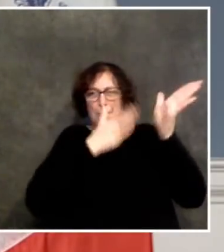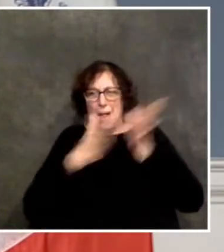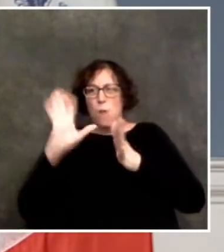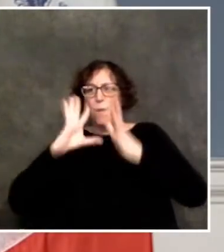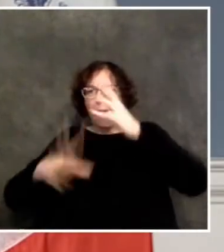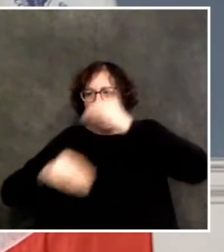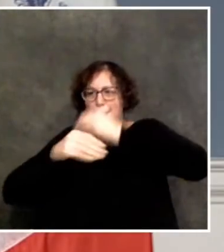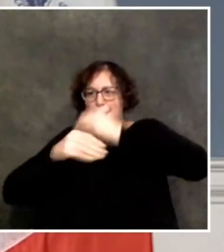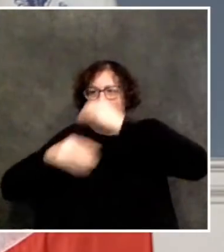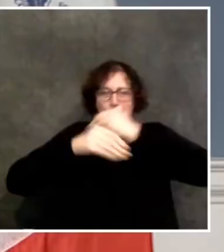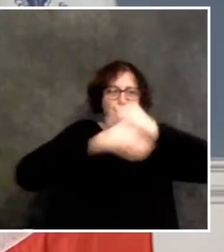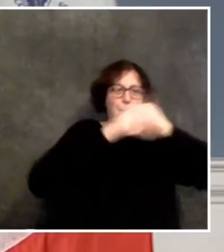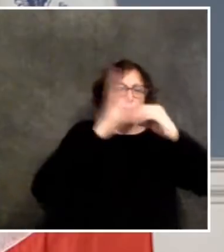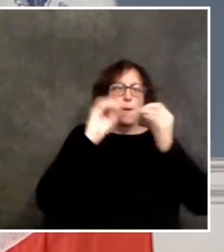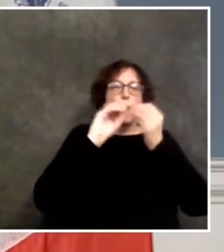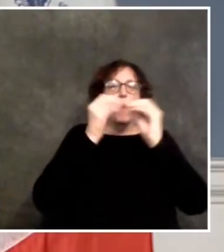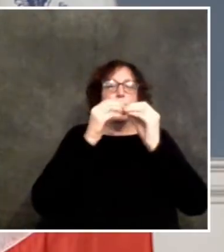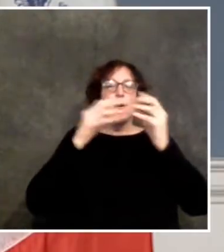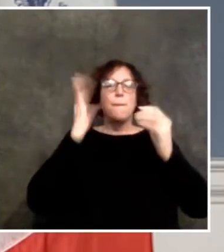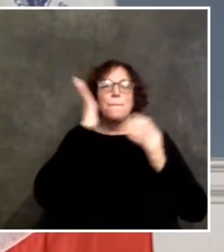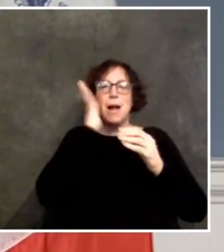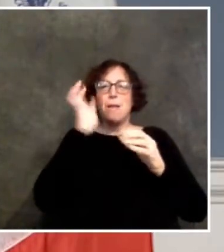entire history. Every hospital is going to do that.